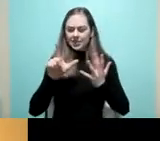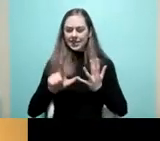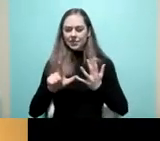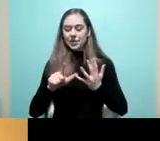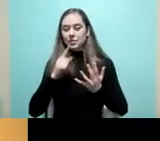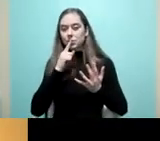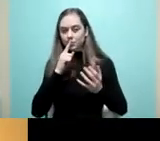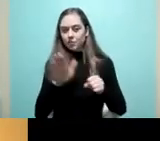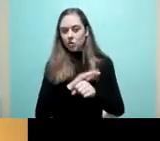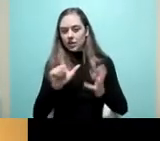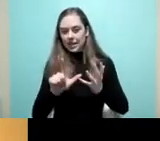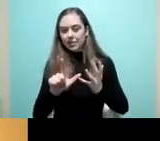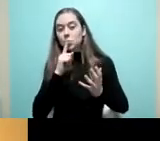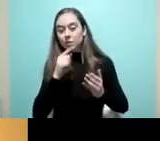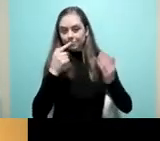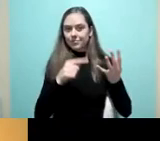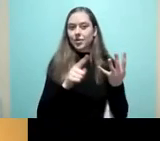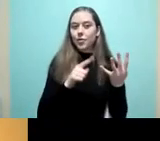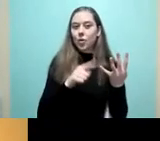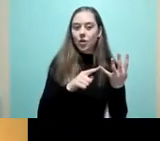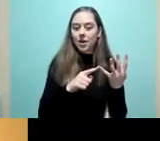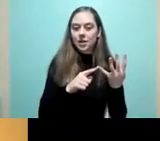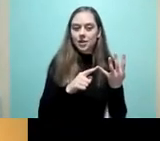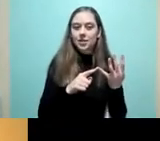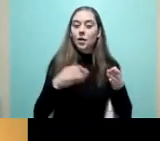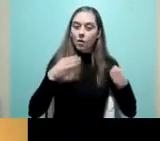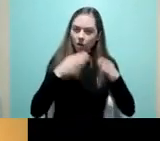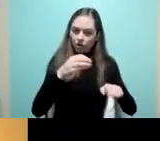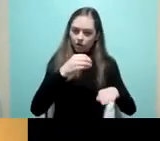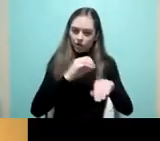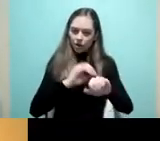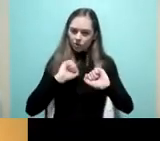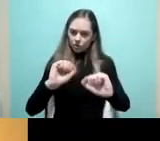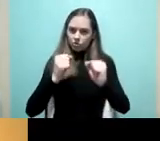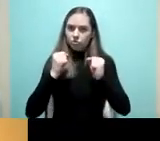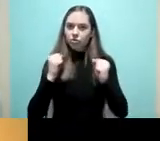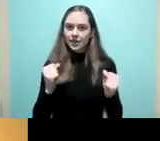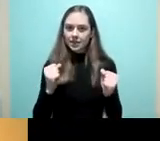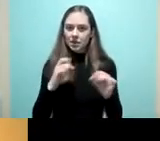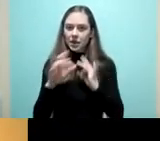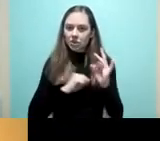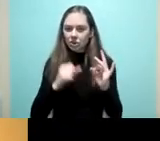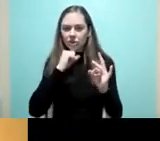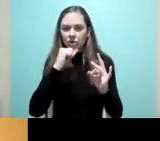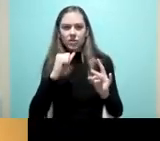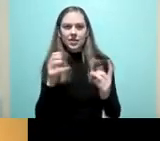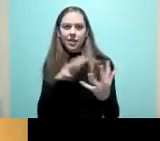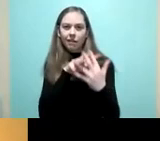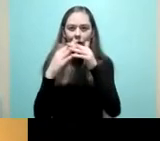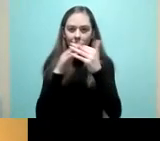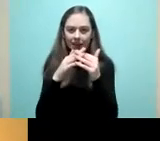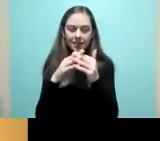4. Focusing on your strengths. Don't complicate things, basically. Okay, try and keep your life pretty